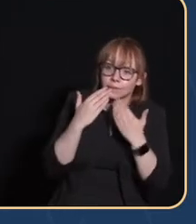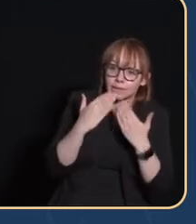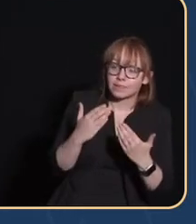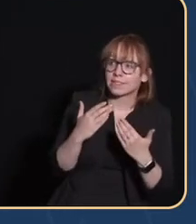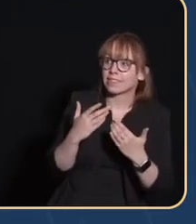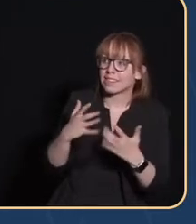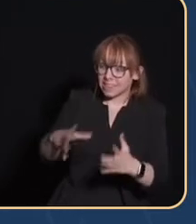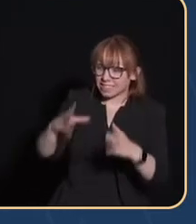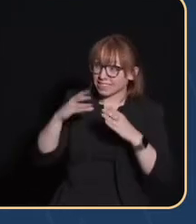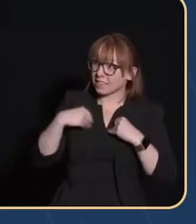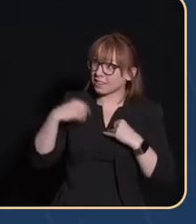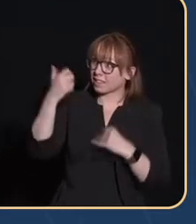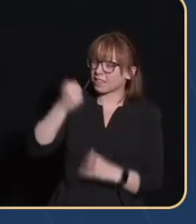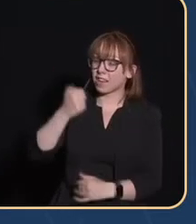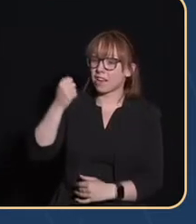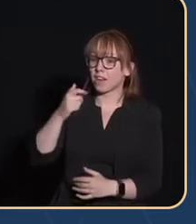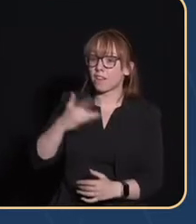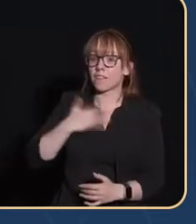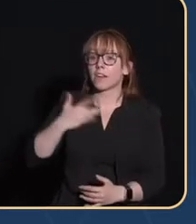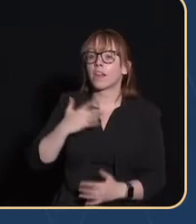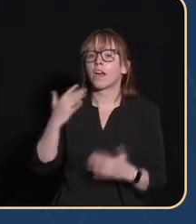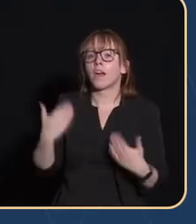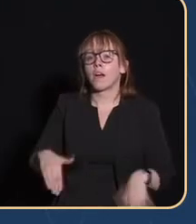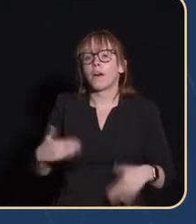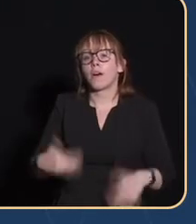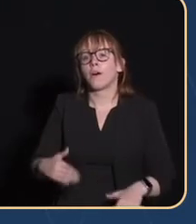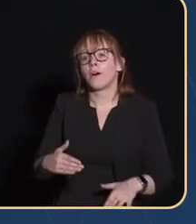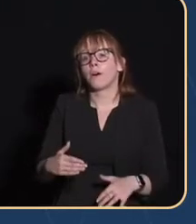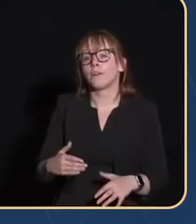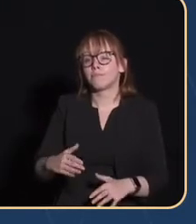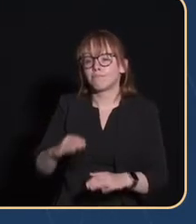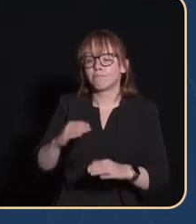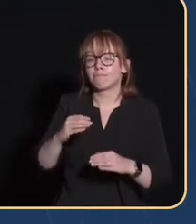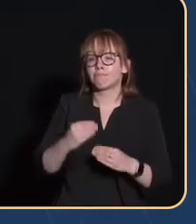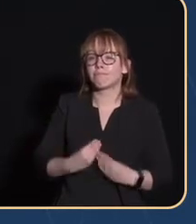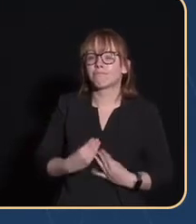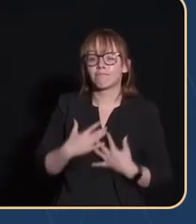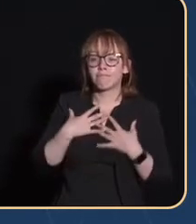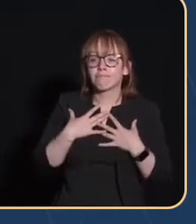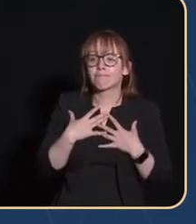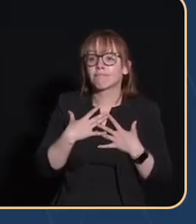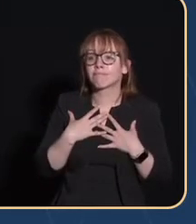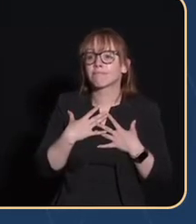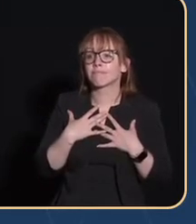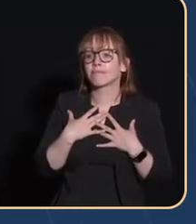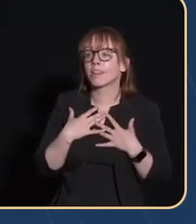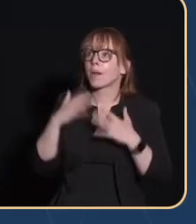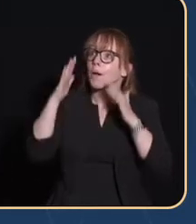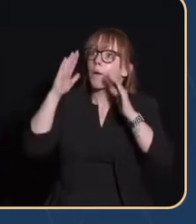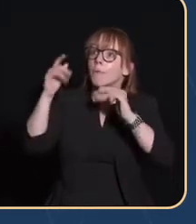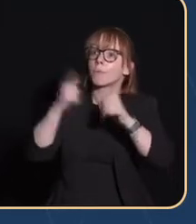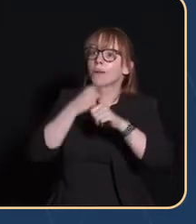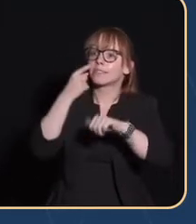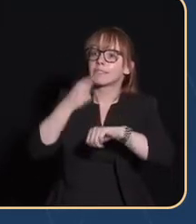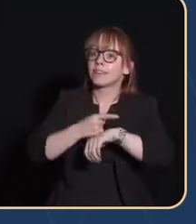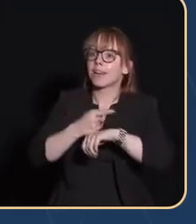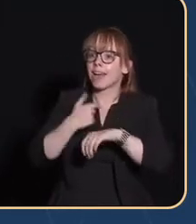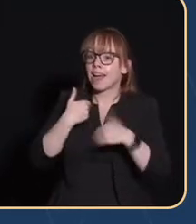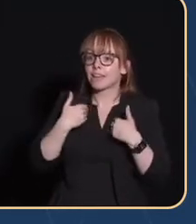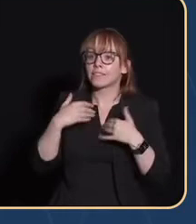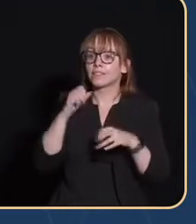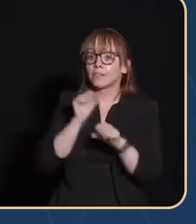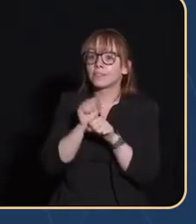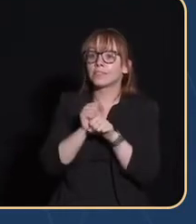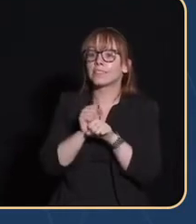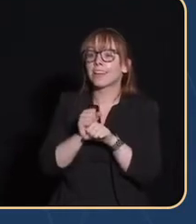scholarship just made me feel like I'm more than what I think I am. And I hope that also one day when I get employed, I'll